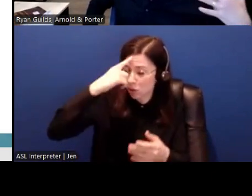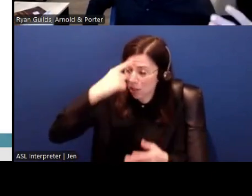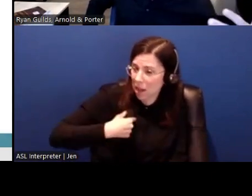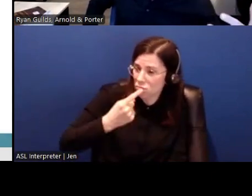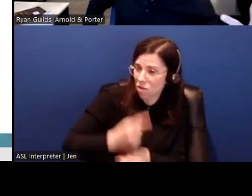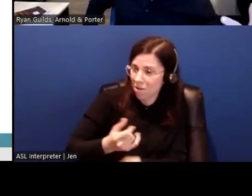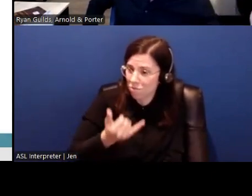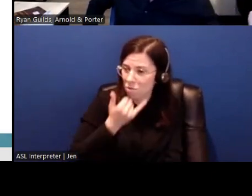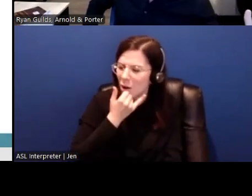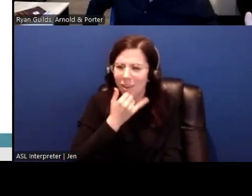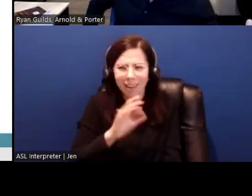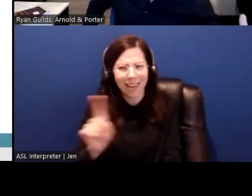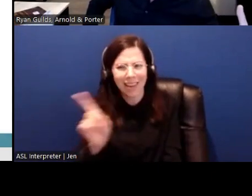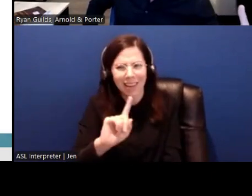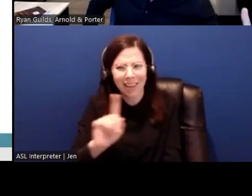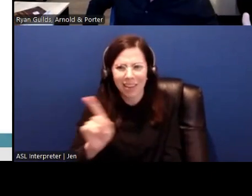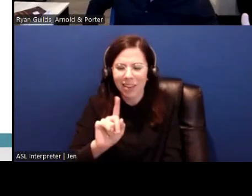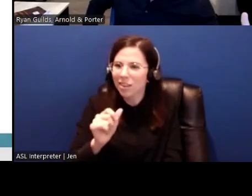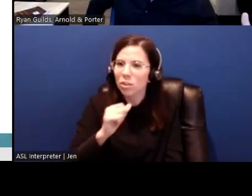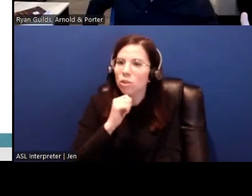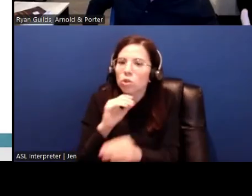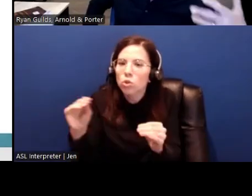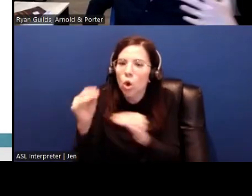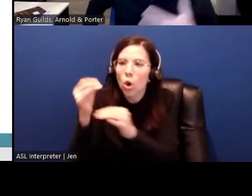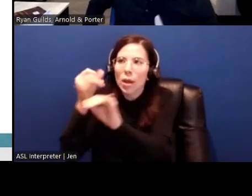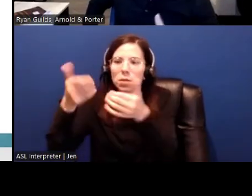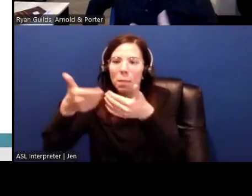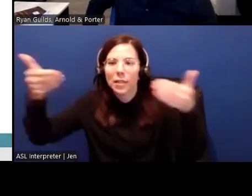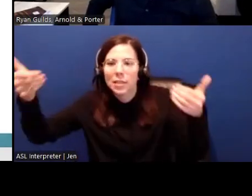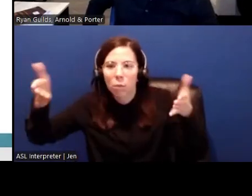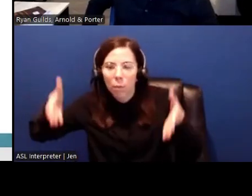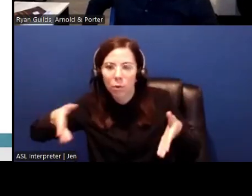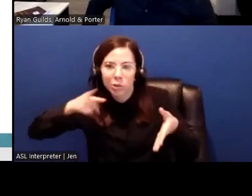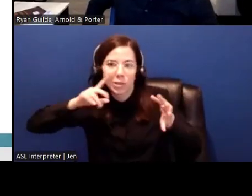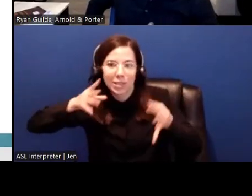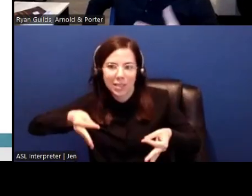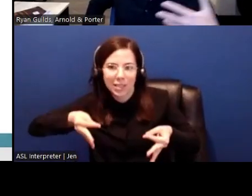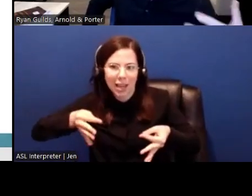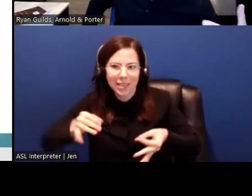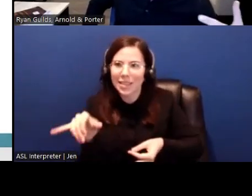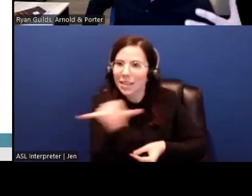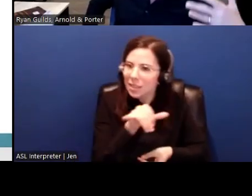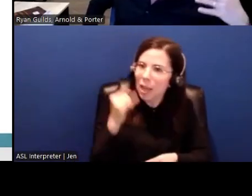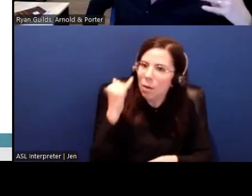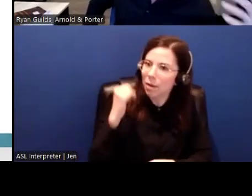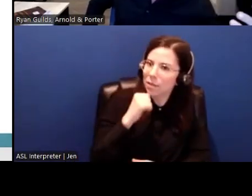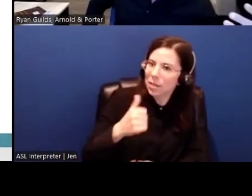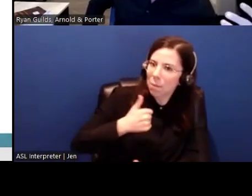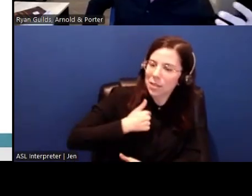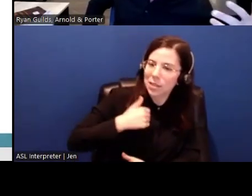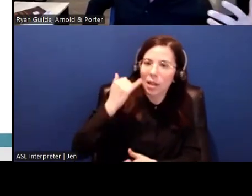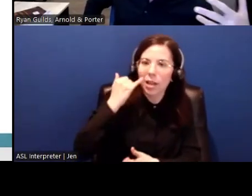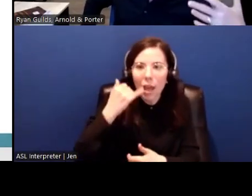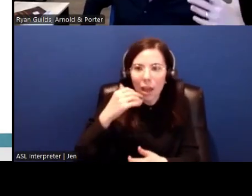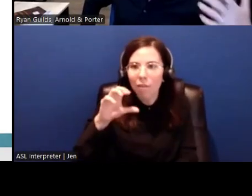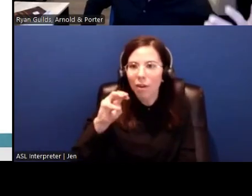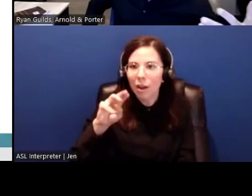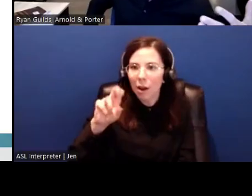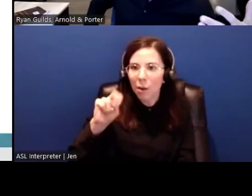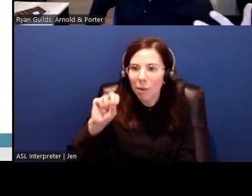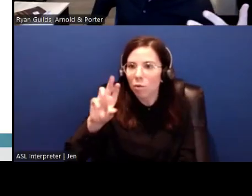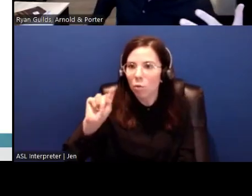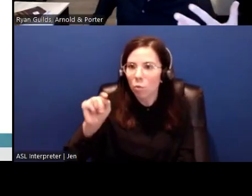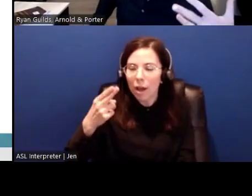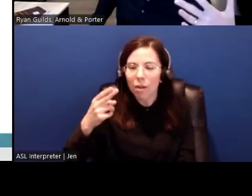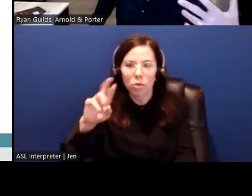not applying the independent determination that you have on the civilian side when you have a Commonwealth's attorney or a district attorney who is